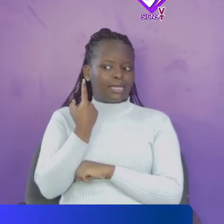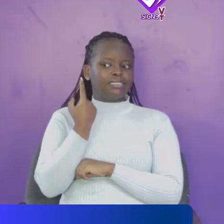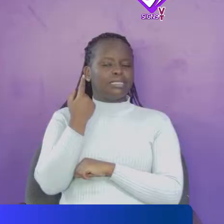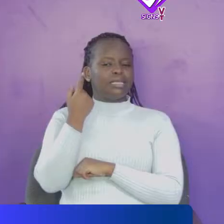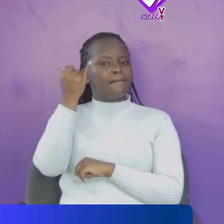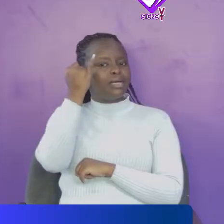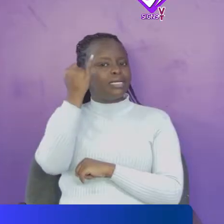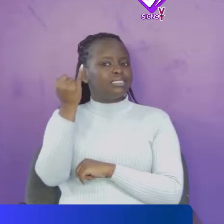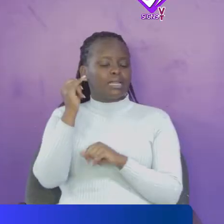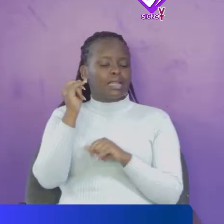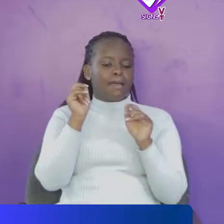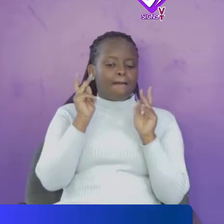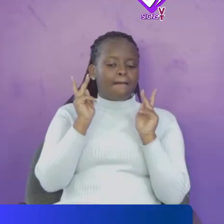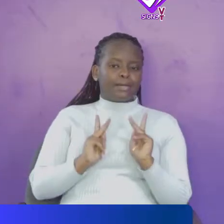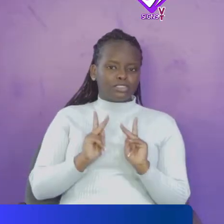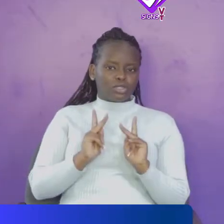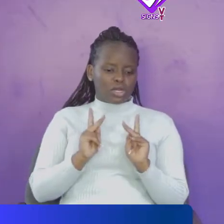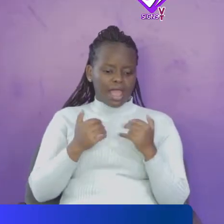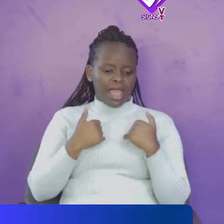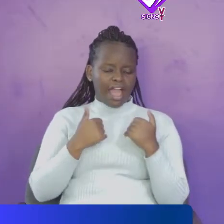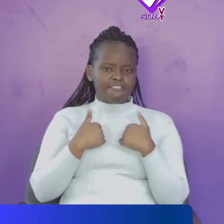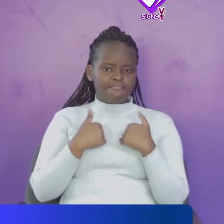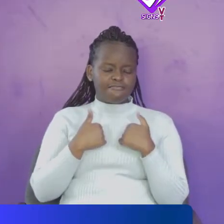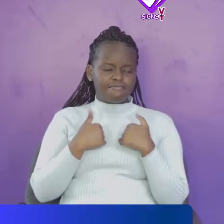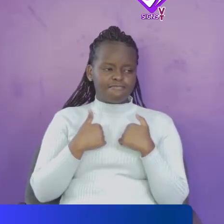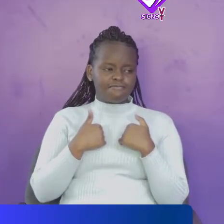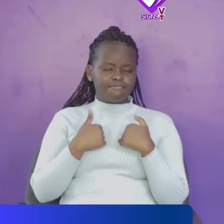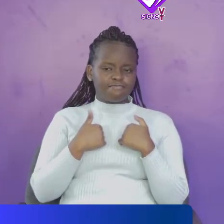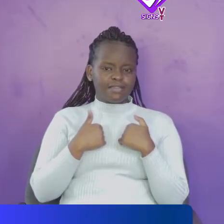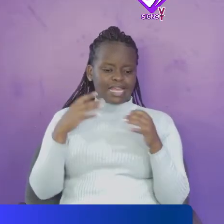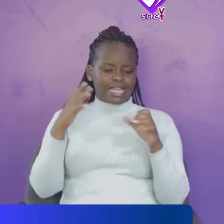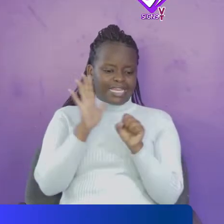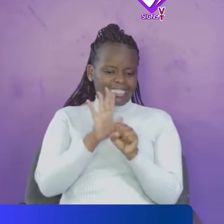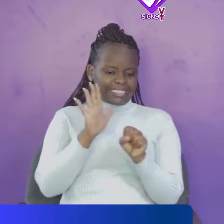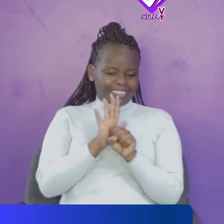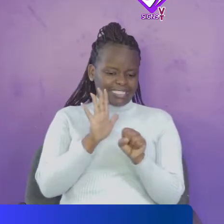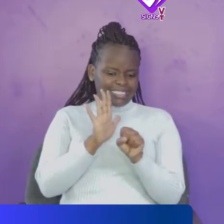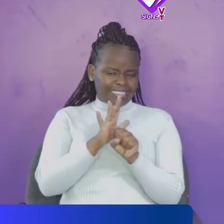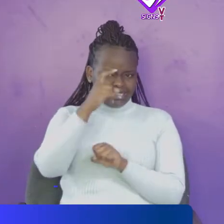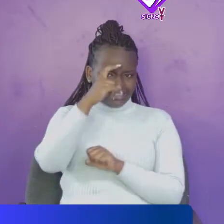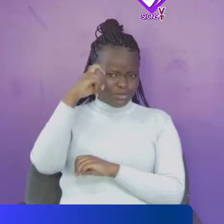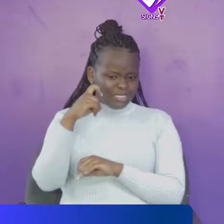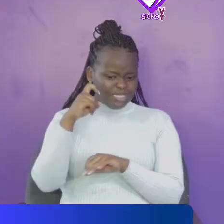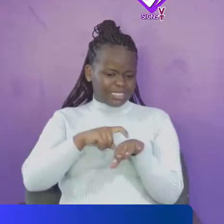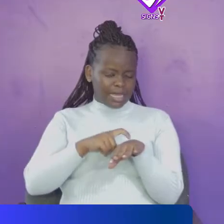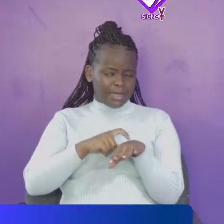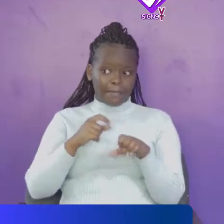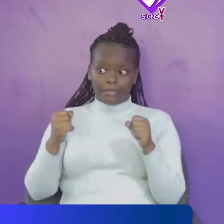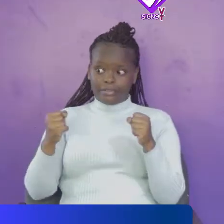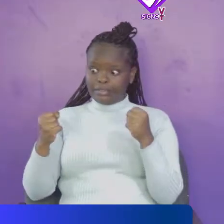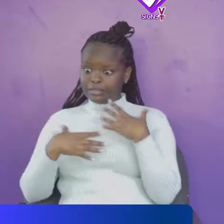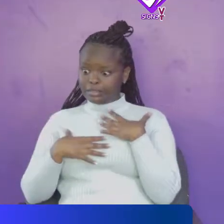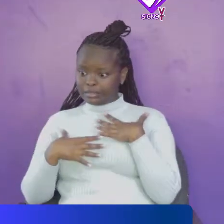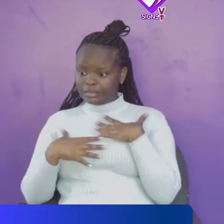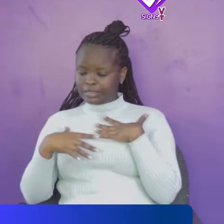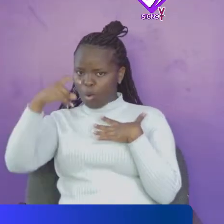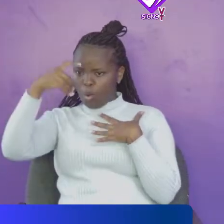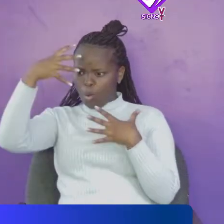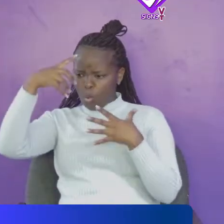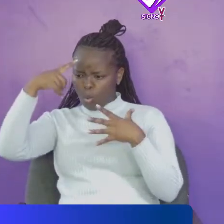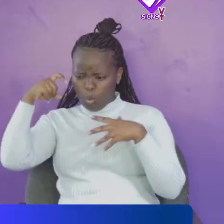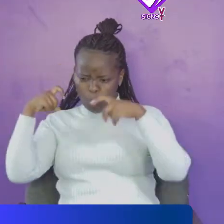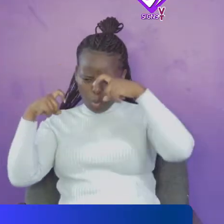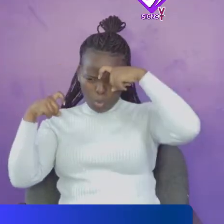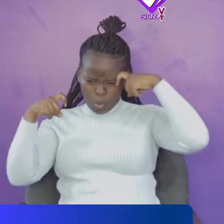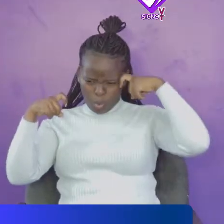sweating when they're in that distress mode, when they're in fight or flight. So if anything triggers them, they just...